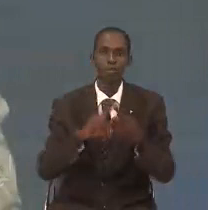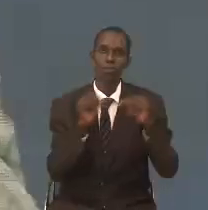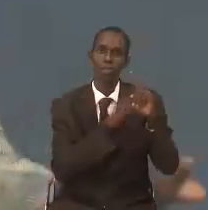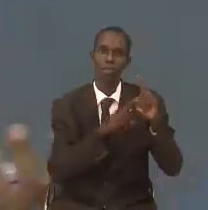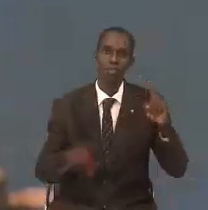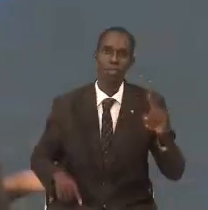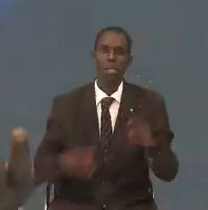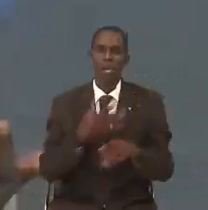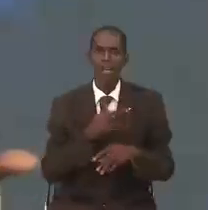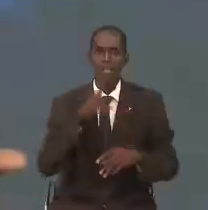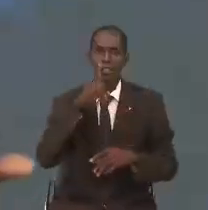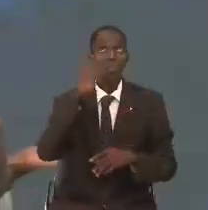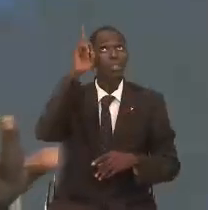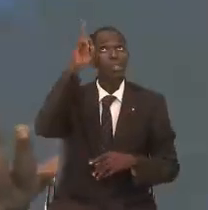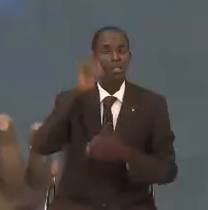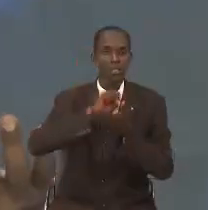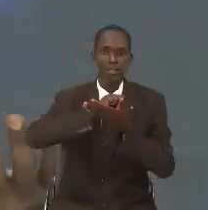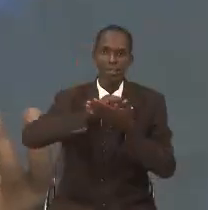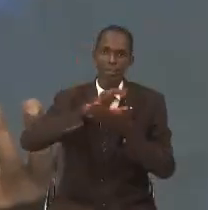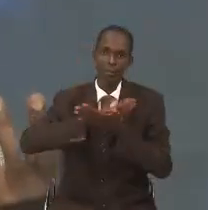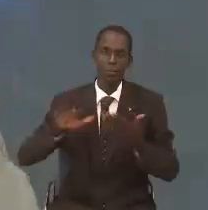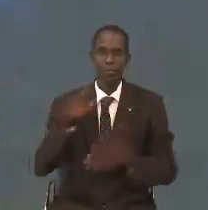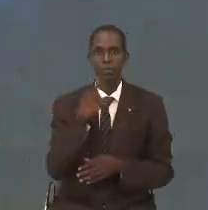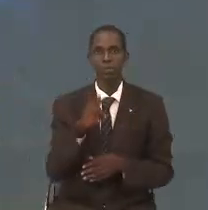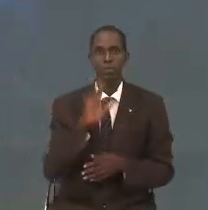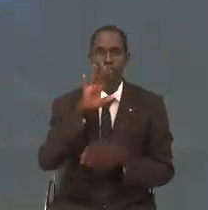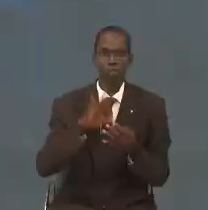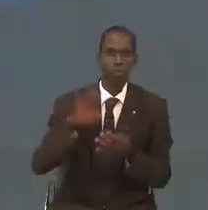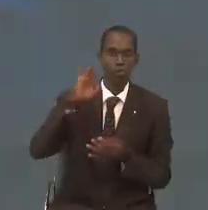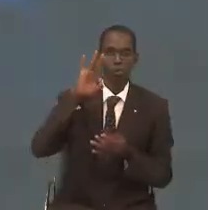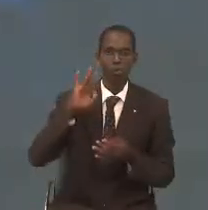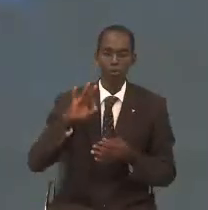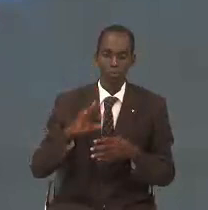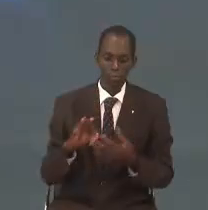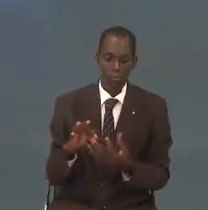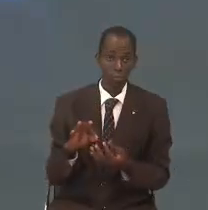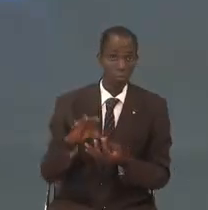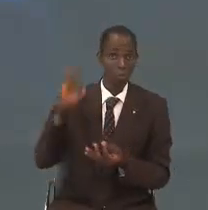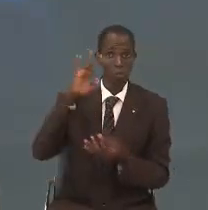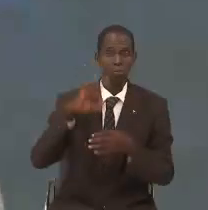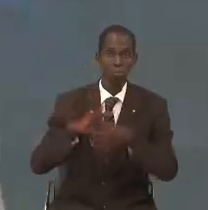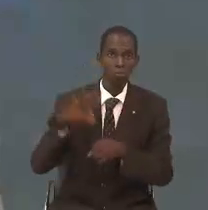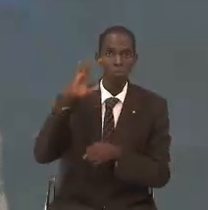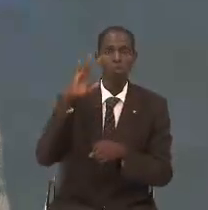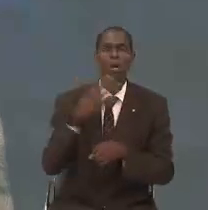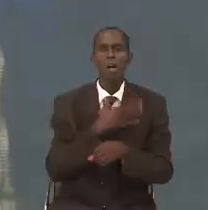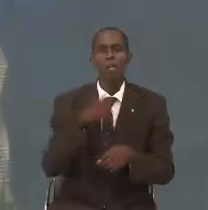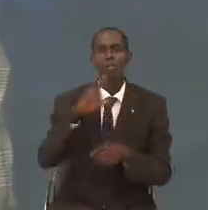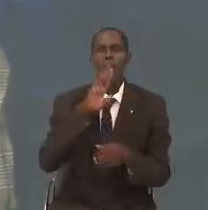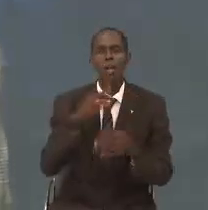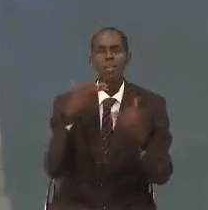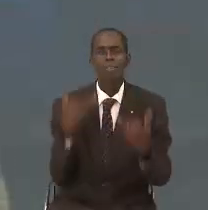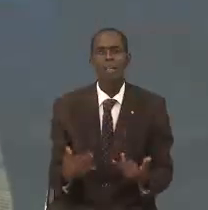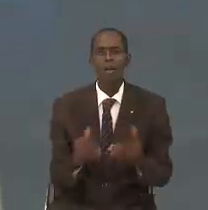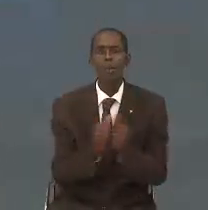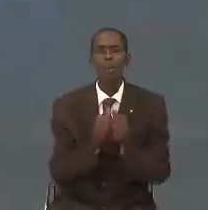it sanctifies you, your spirit, your soul. And then it says that you are blameless unto the